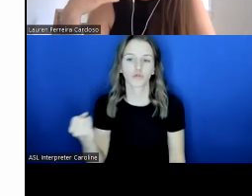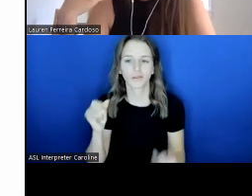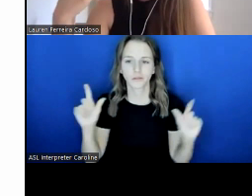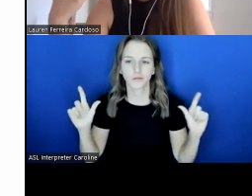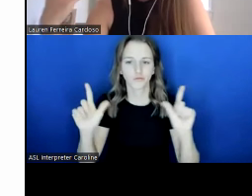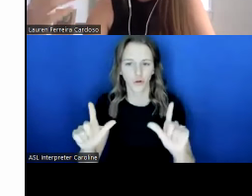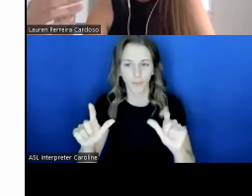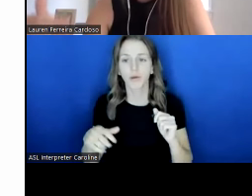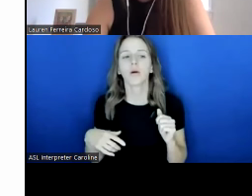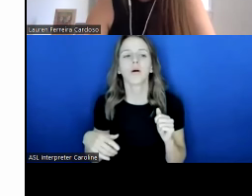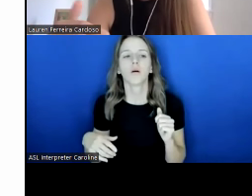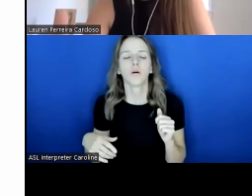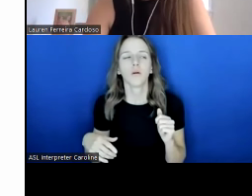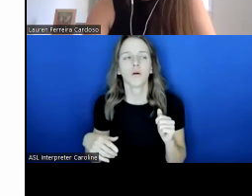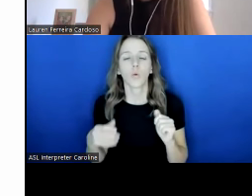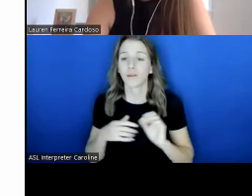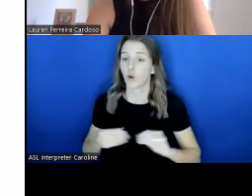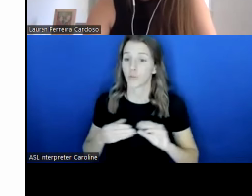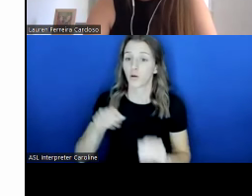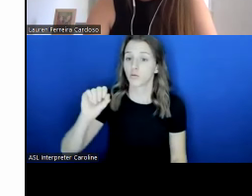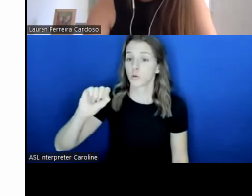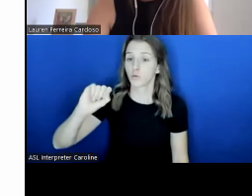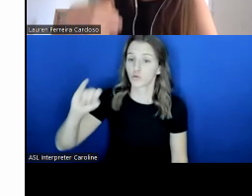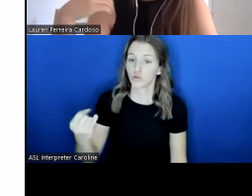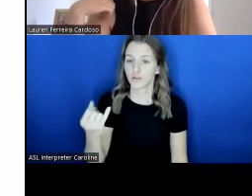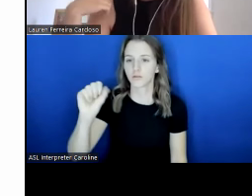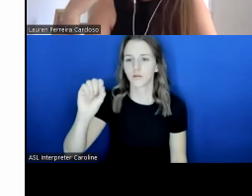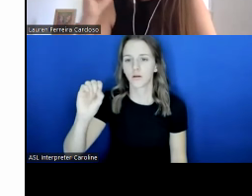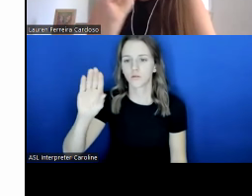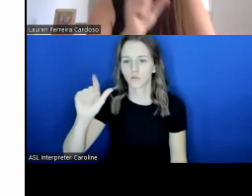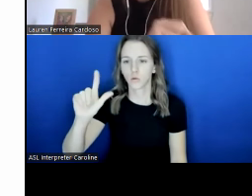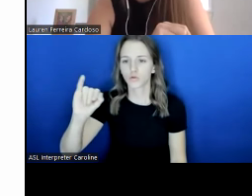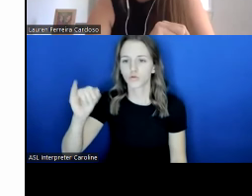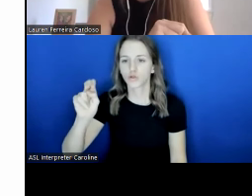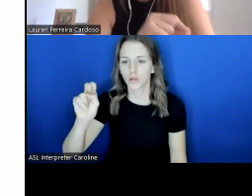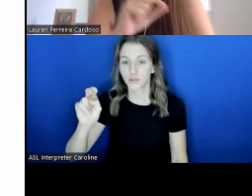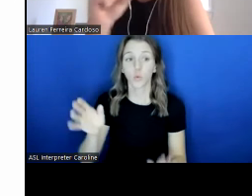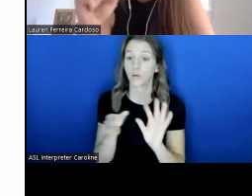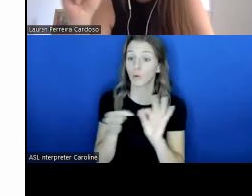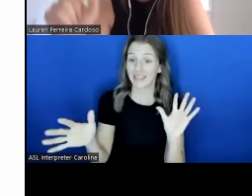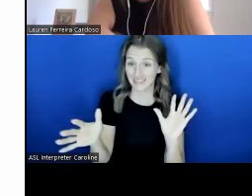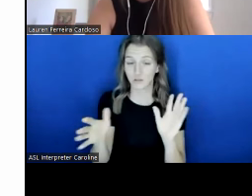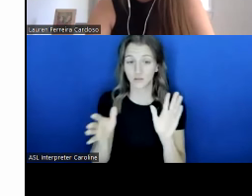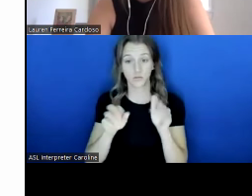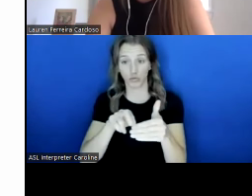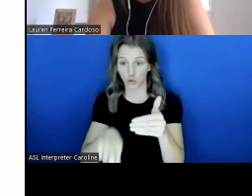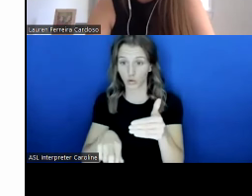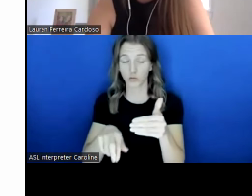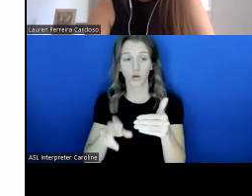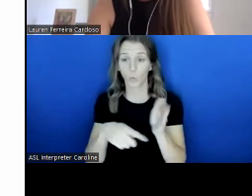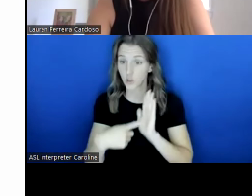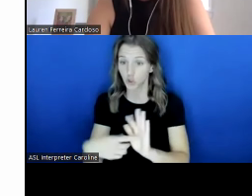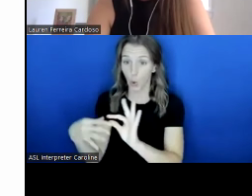that we were able to talk about social justice when we released results that, again, drew the linkage between inequities and systemic